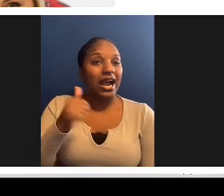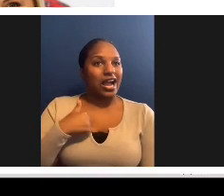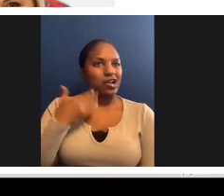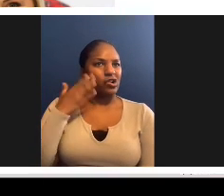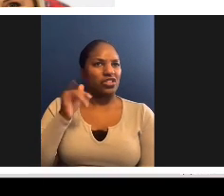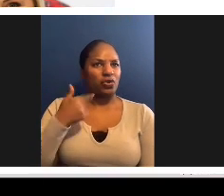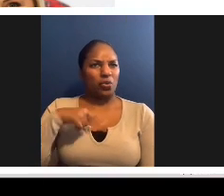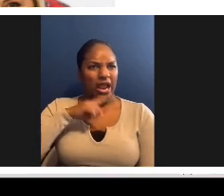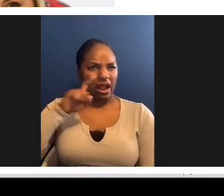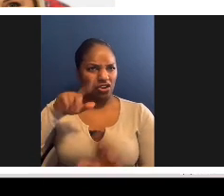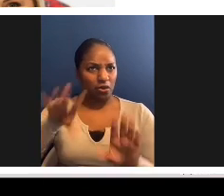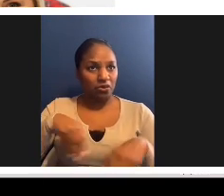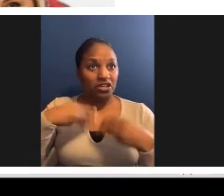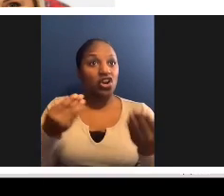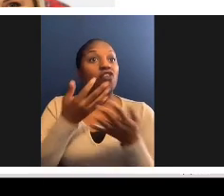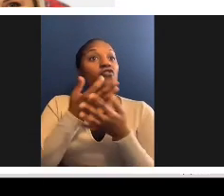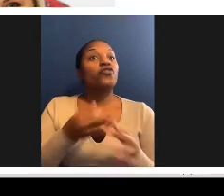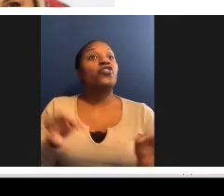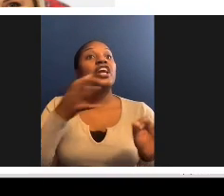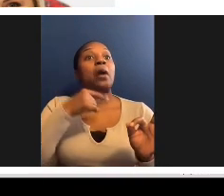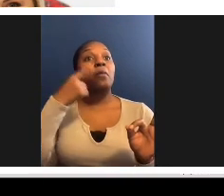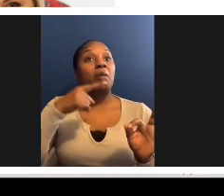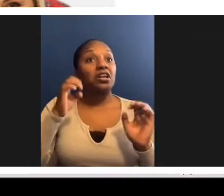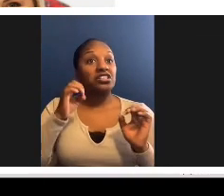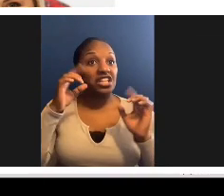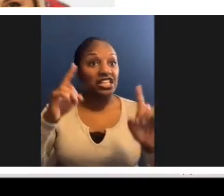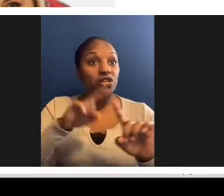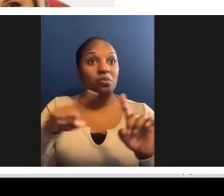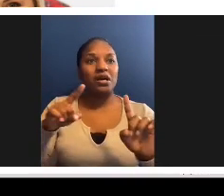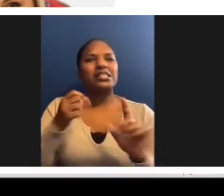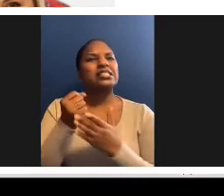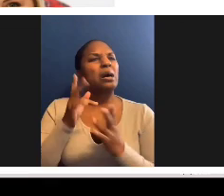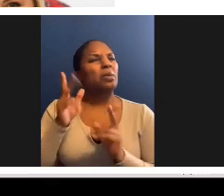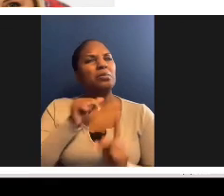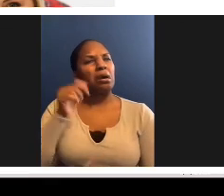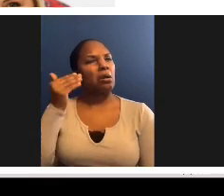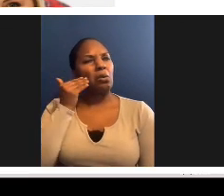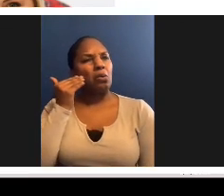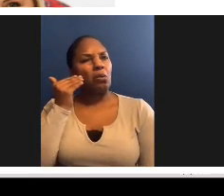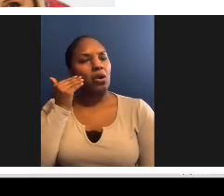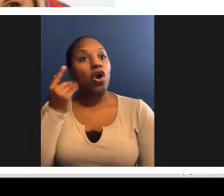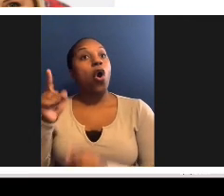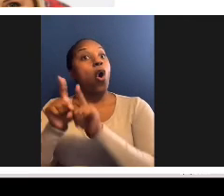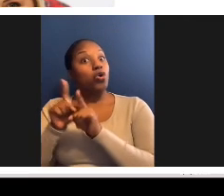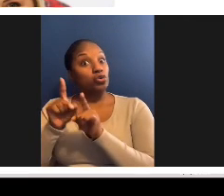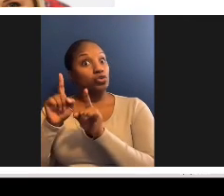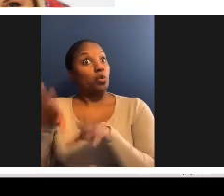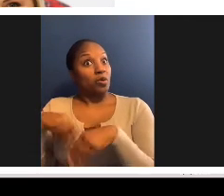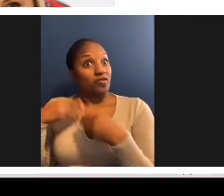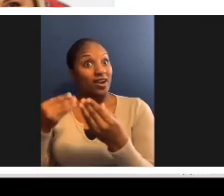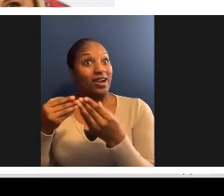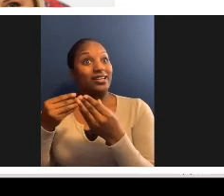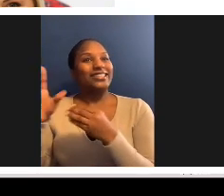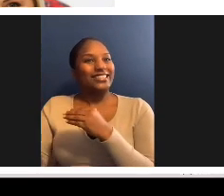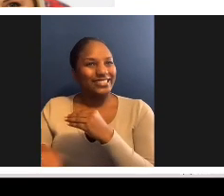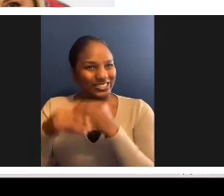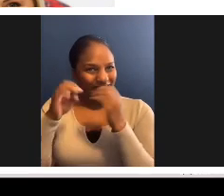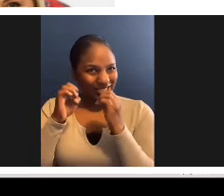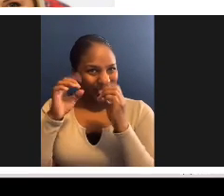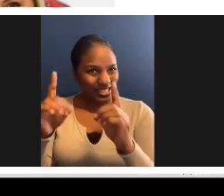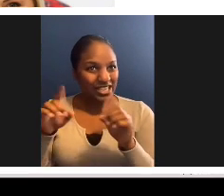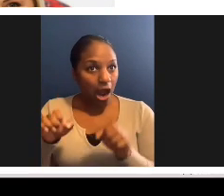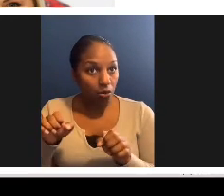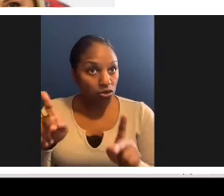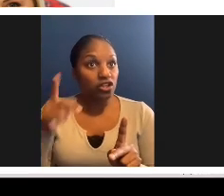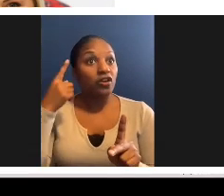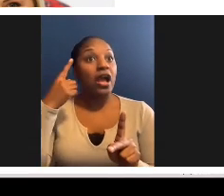to provide a free and appropriate public education, but some people are not aware that, we also have to provide further education opportunities and